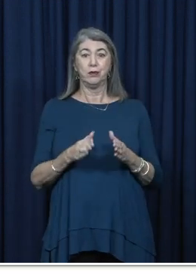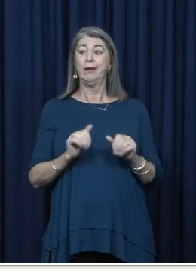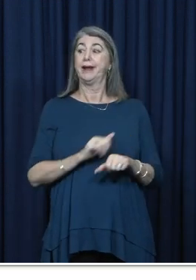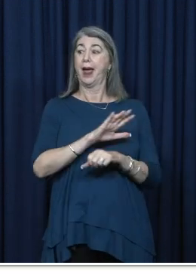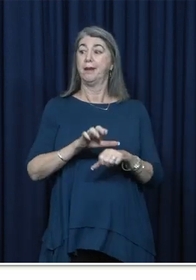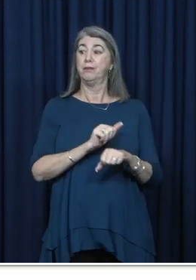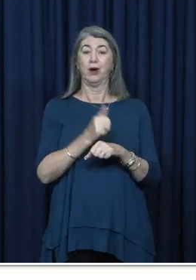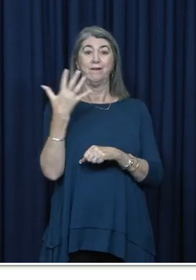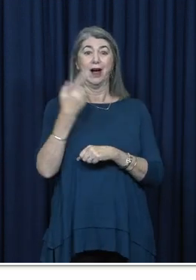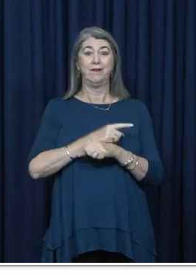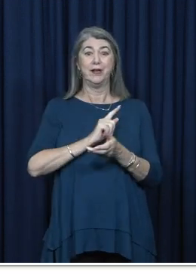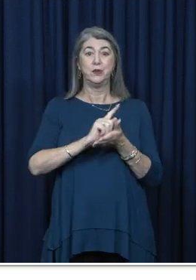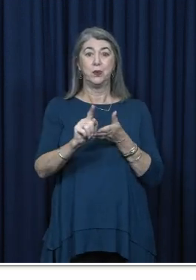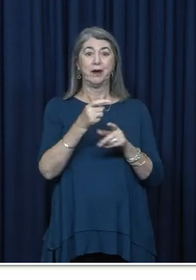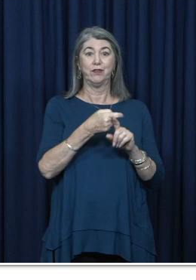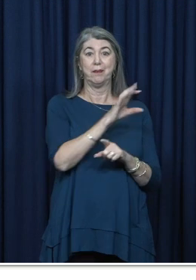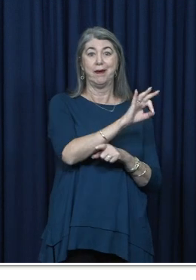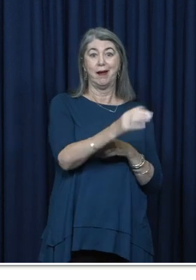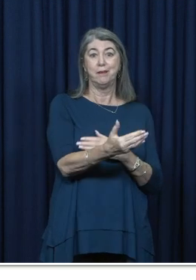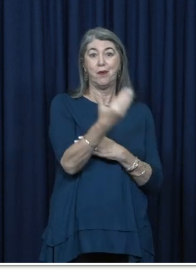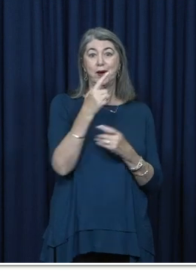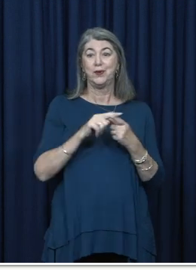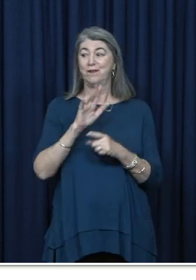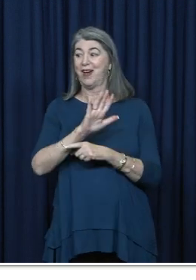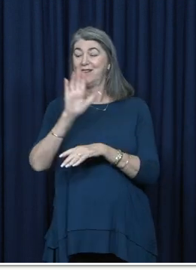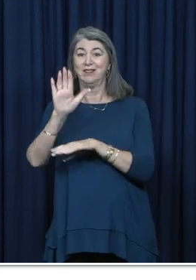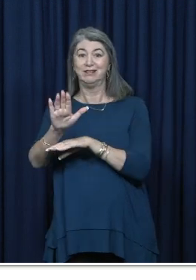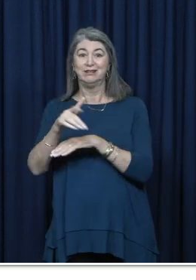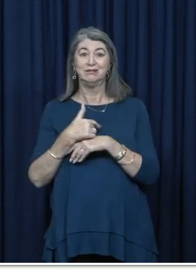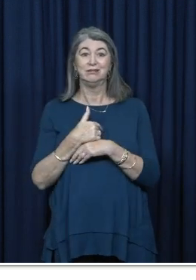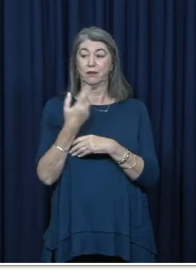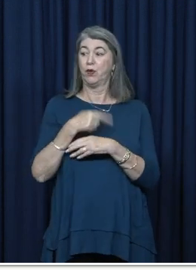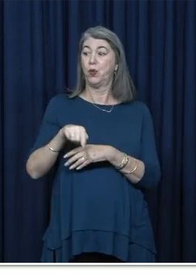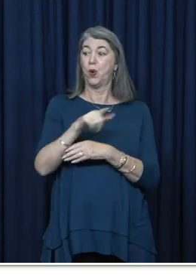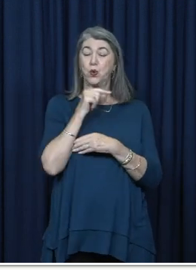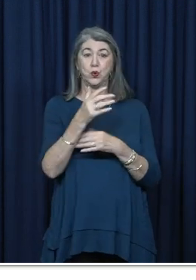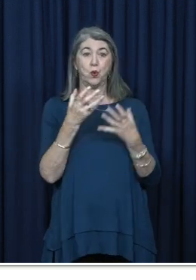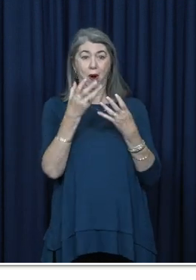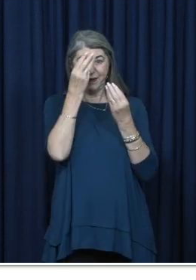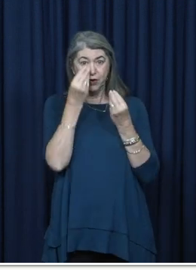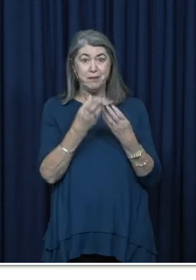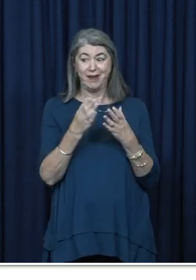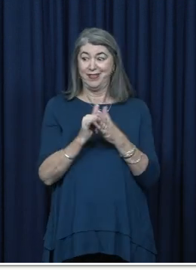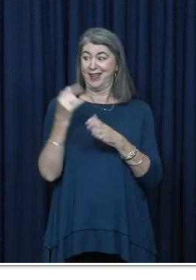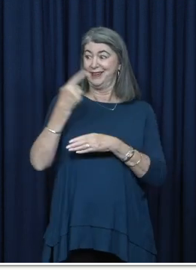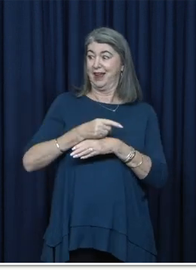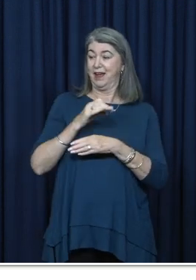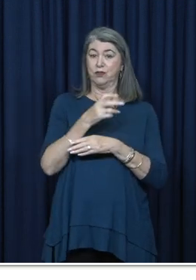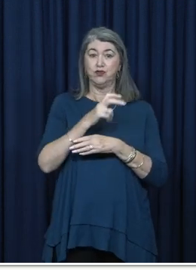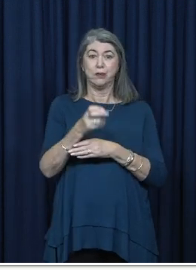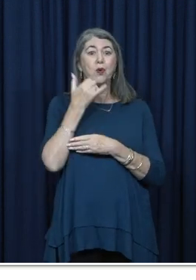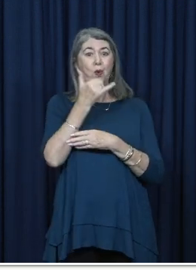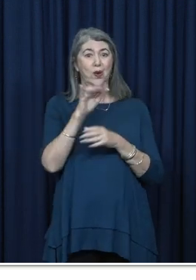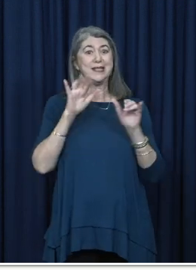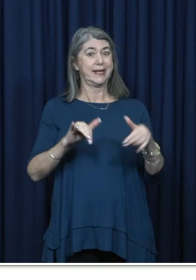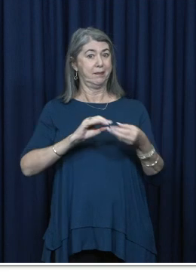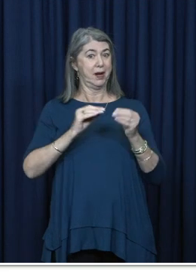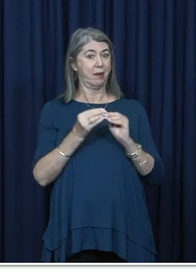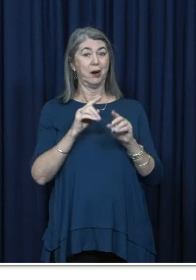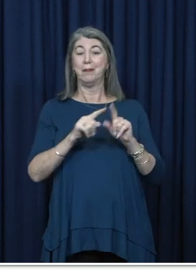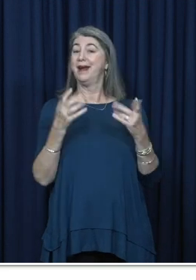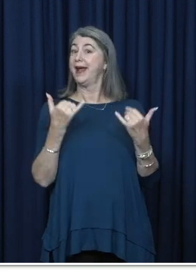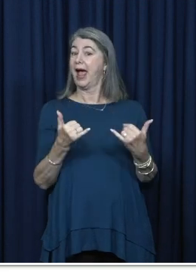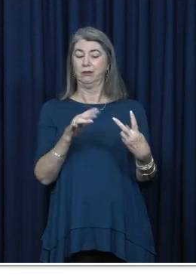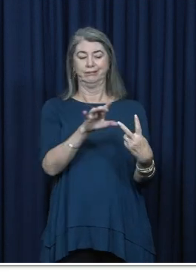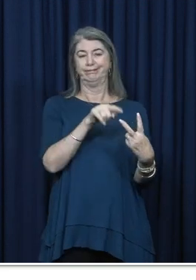trips 5 days a week from 9 a.m. to 5 p.m. And for those who seek information the day of the trip, simply call that same number, but this time